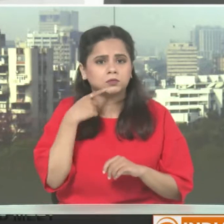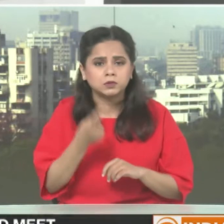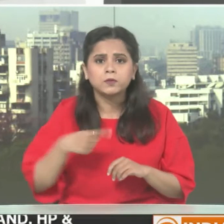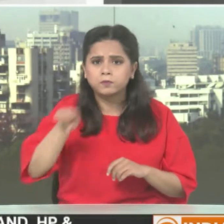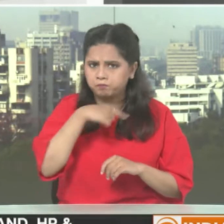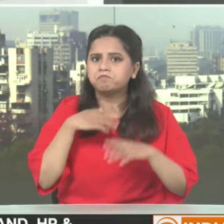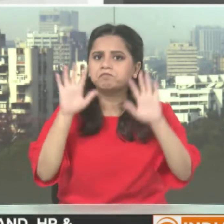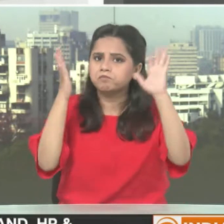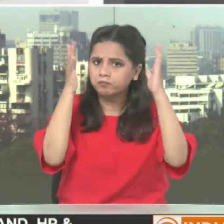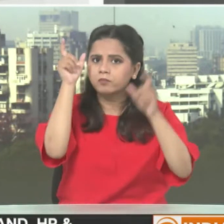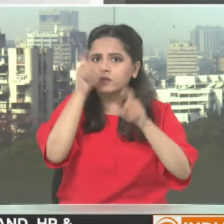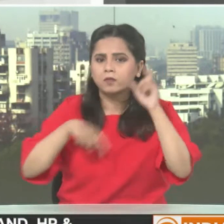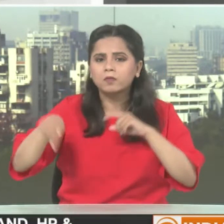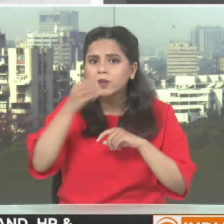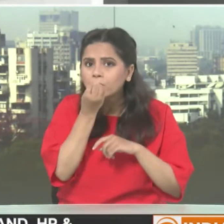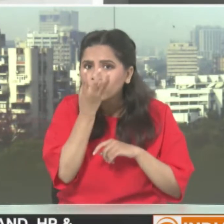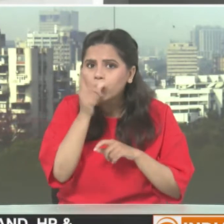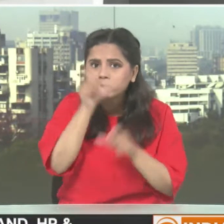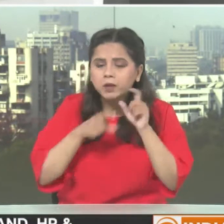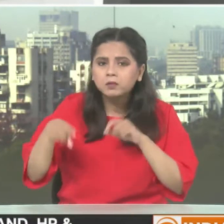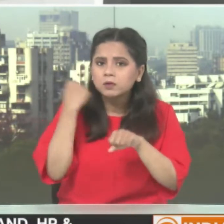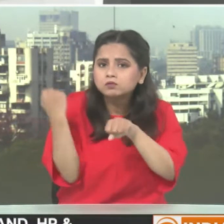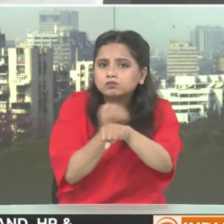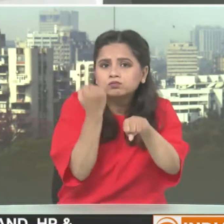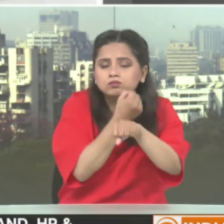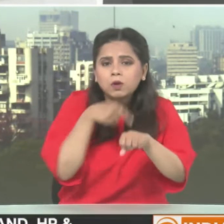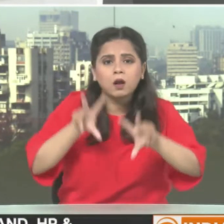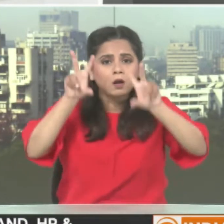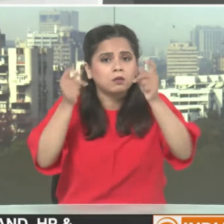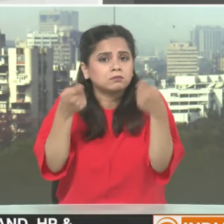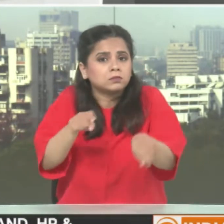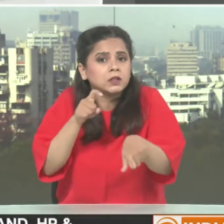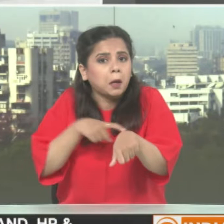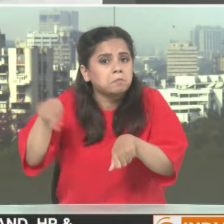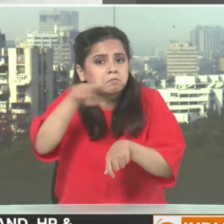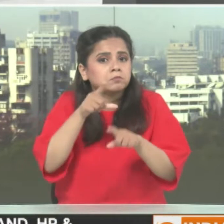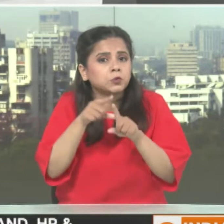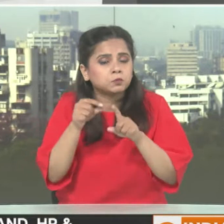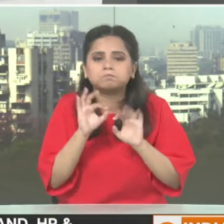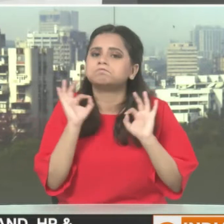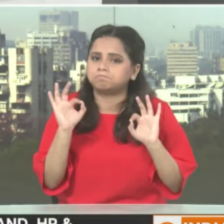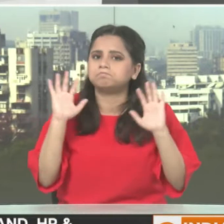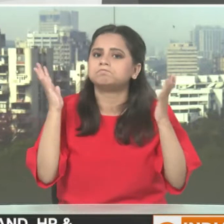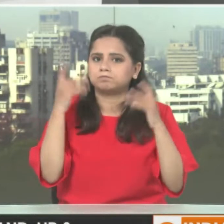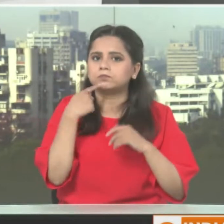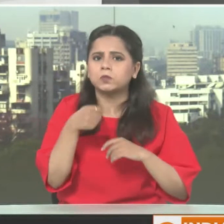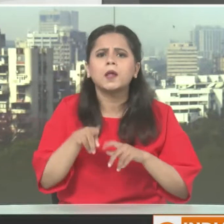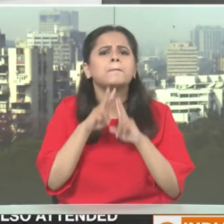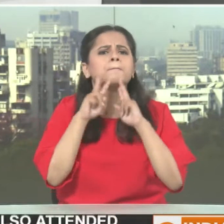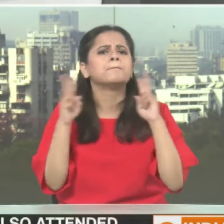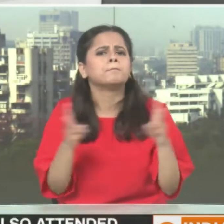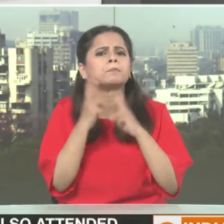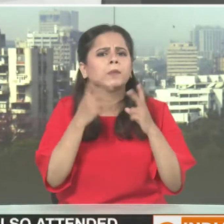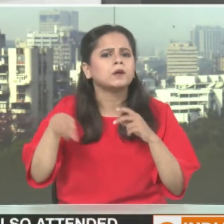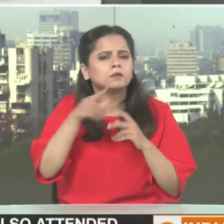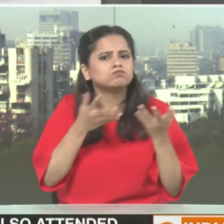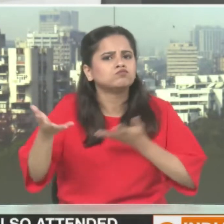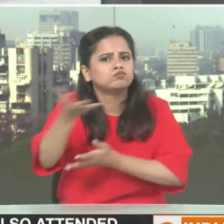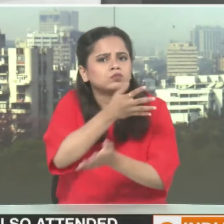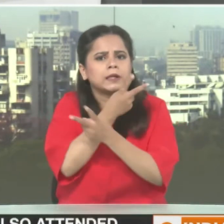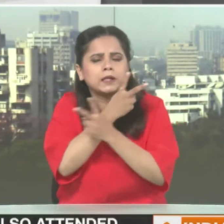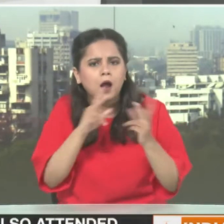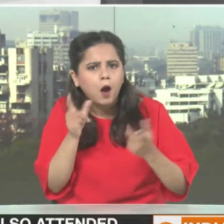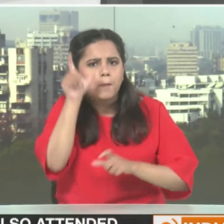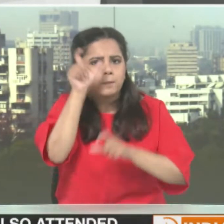services rendered by the party workers during the lockdown period. The meeting also saw discussion on several welfare